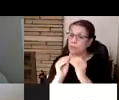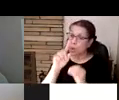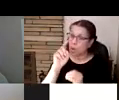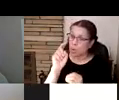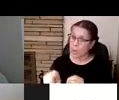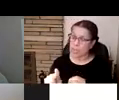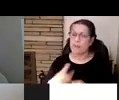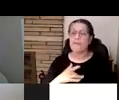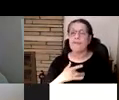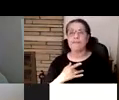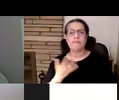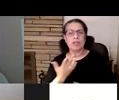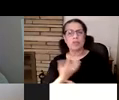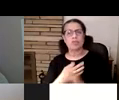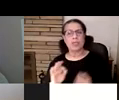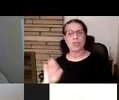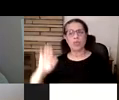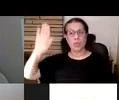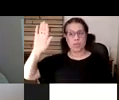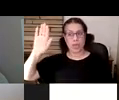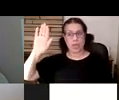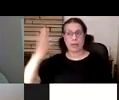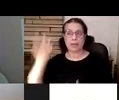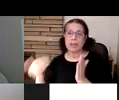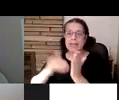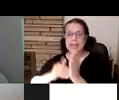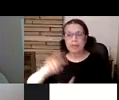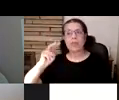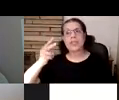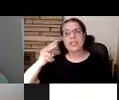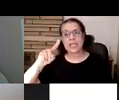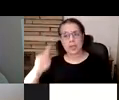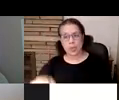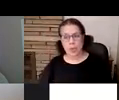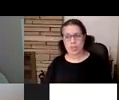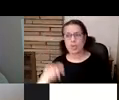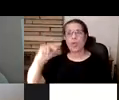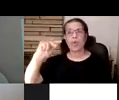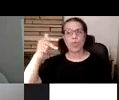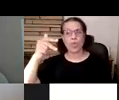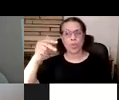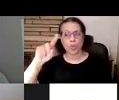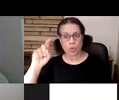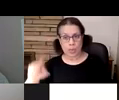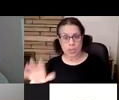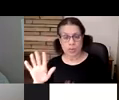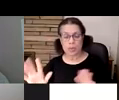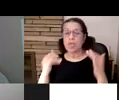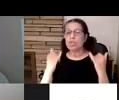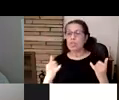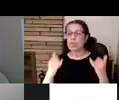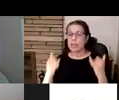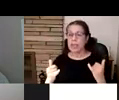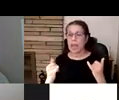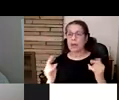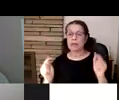course, feel free to raise your hand again. So at this point in time, I'm going to ask folks to either put their